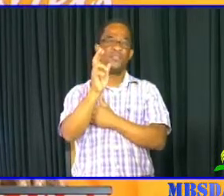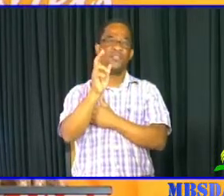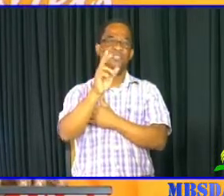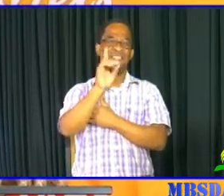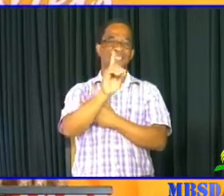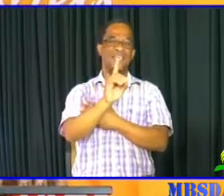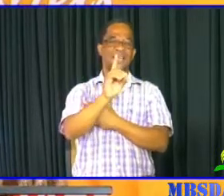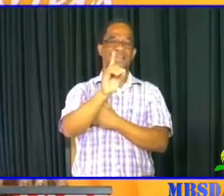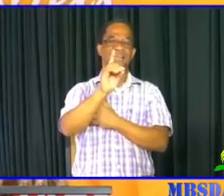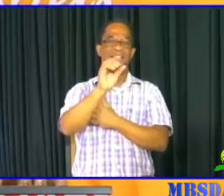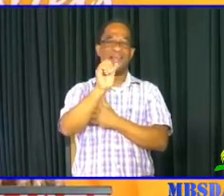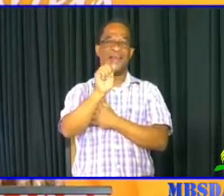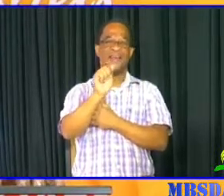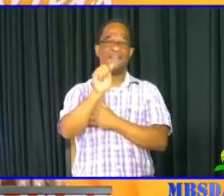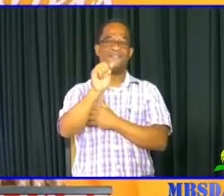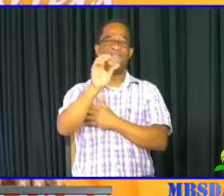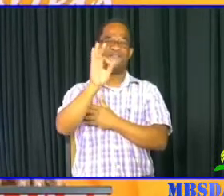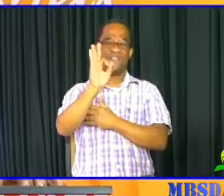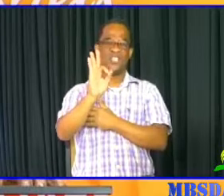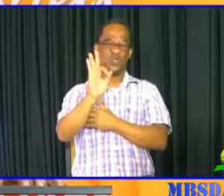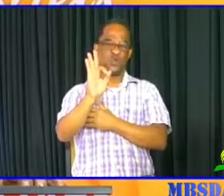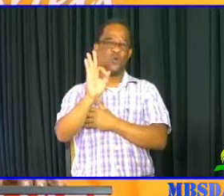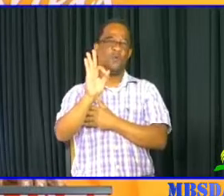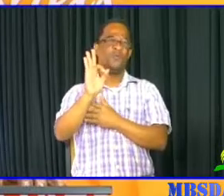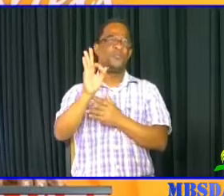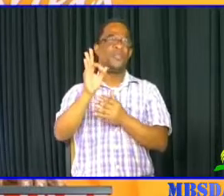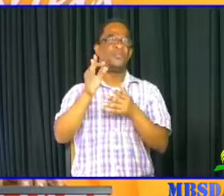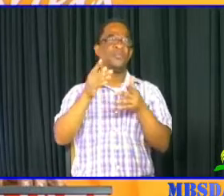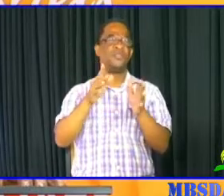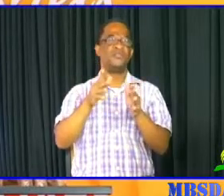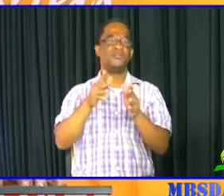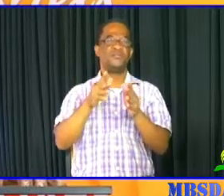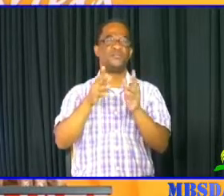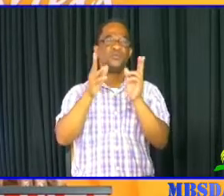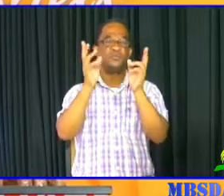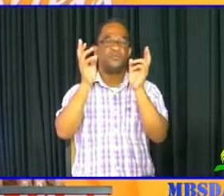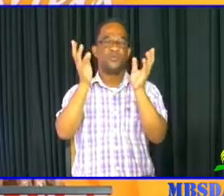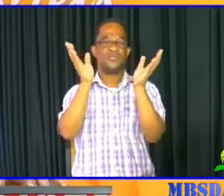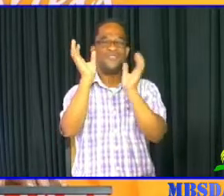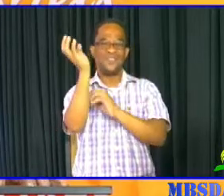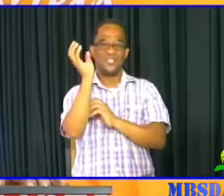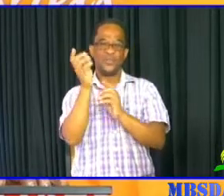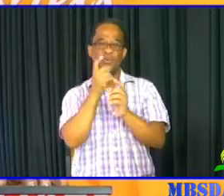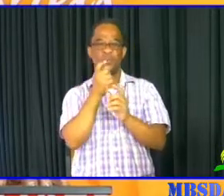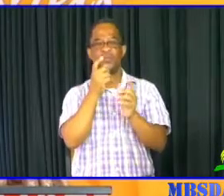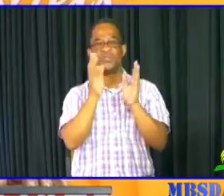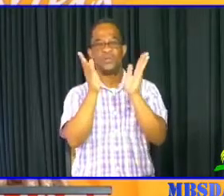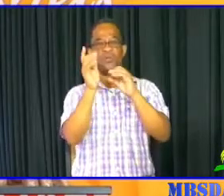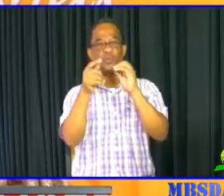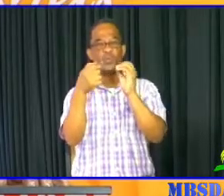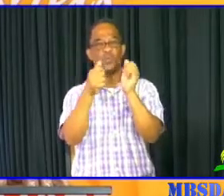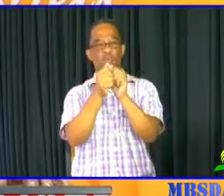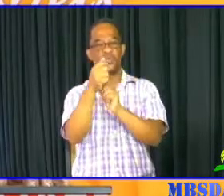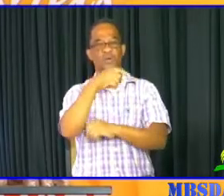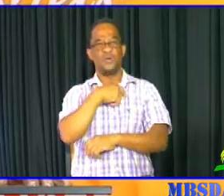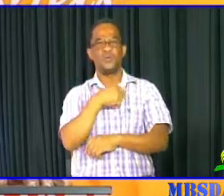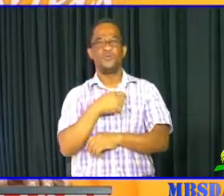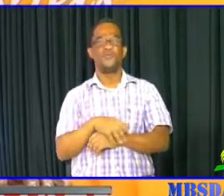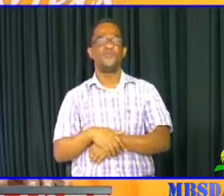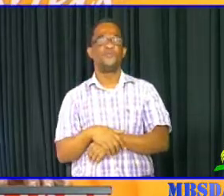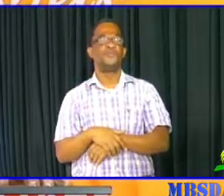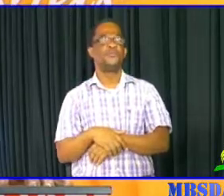is the evangelist and the main speaker of the Let's Talk About Him online digital evangelistic